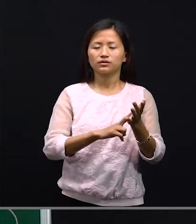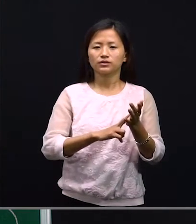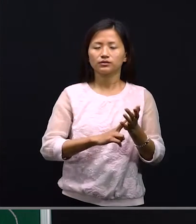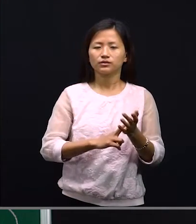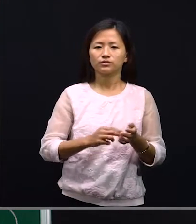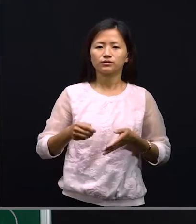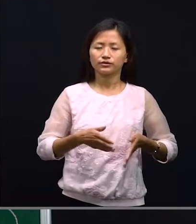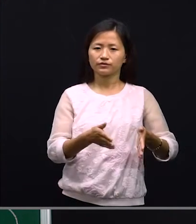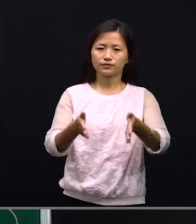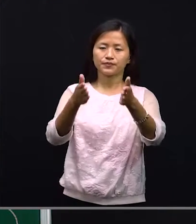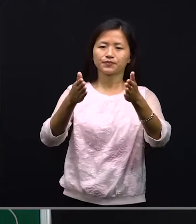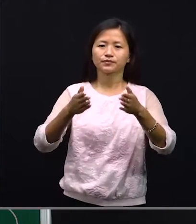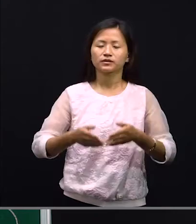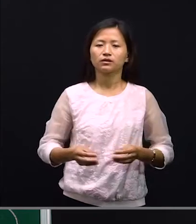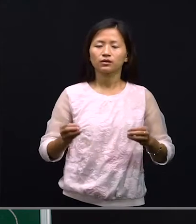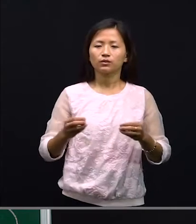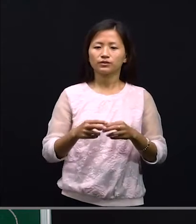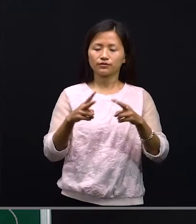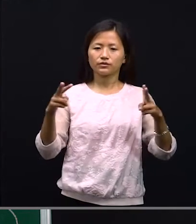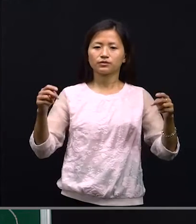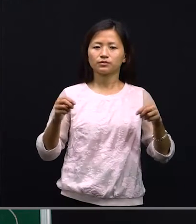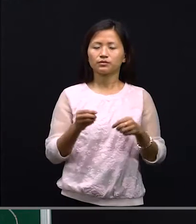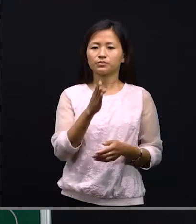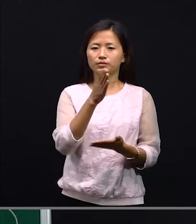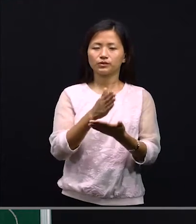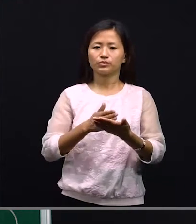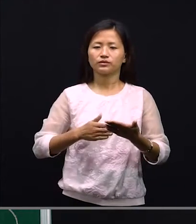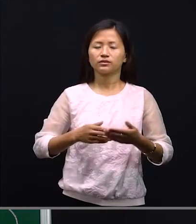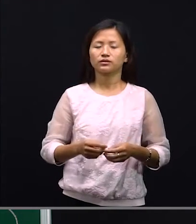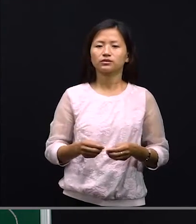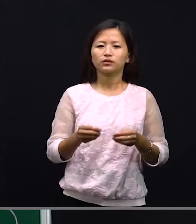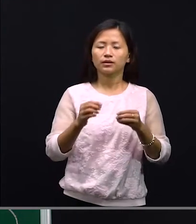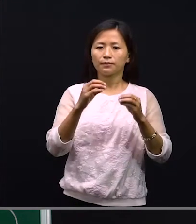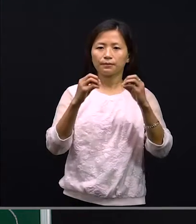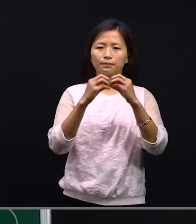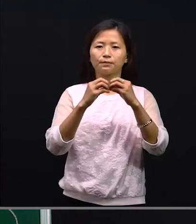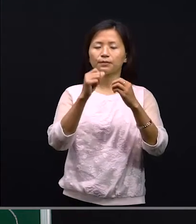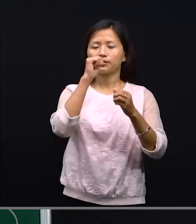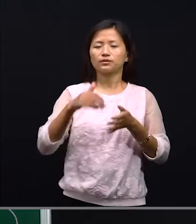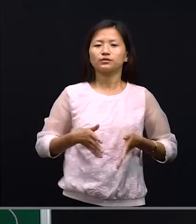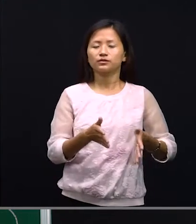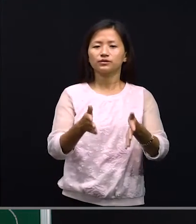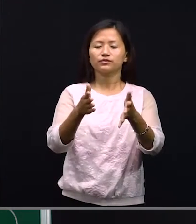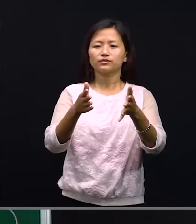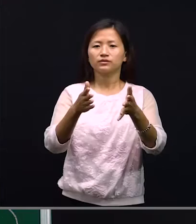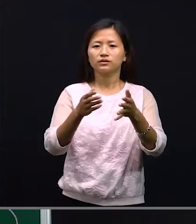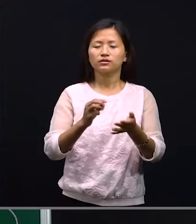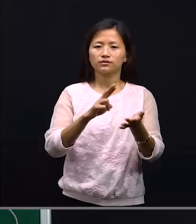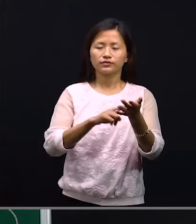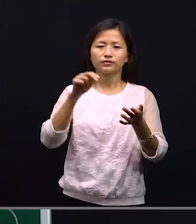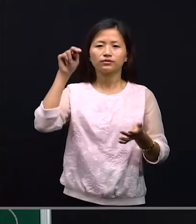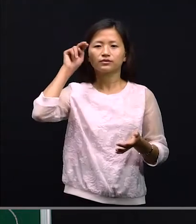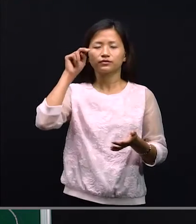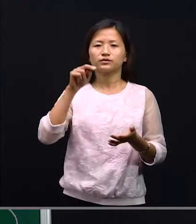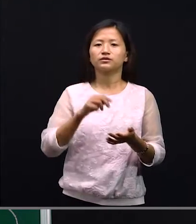to Brahmaputra River again, the difference between these two rivers are that in Brahmaputra River, the rivers of Nagaland, they